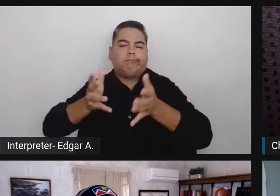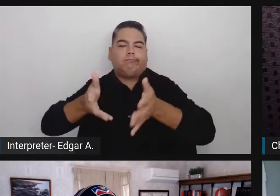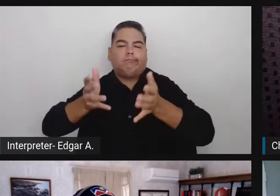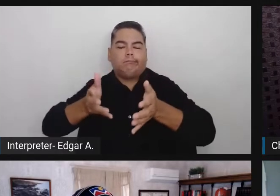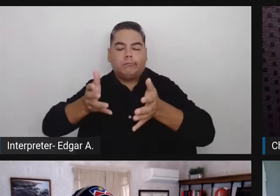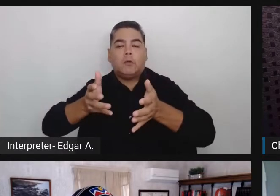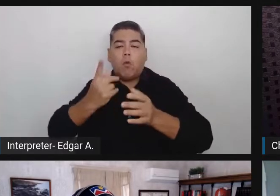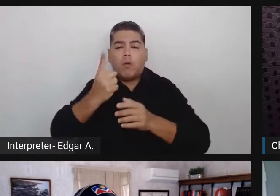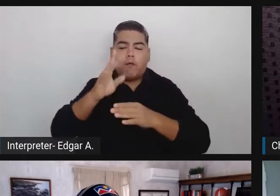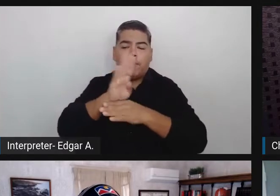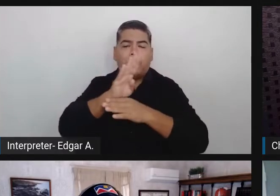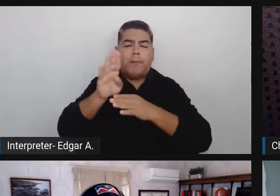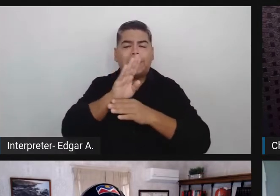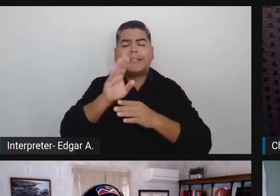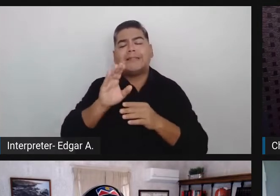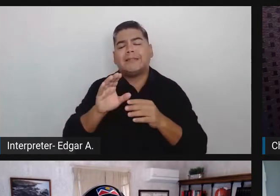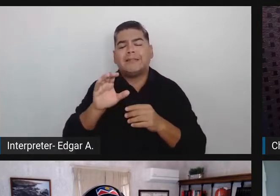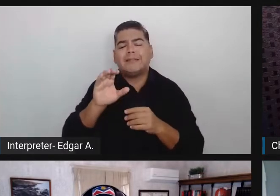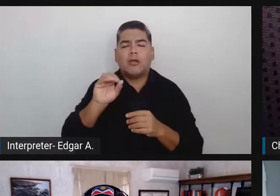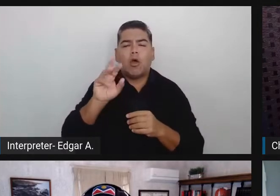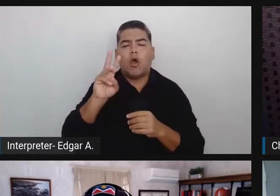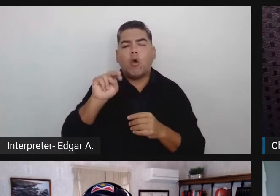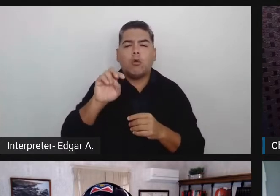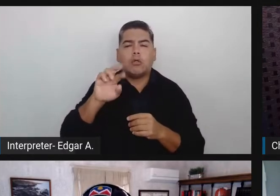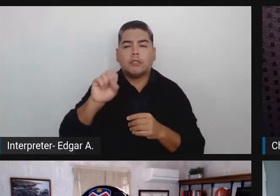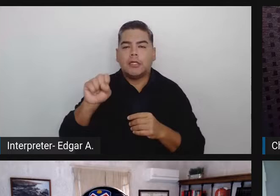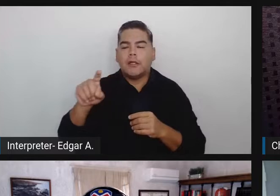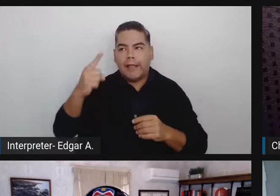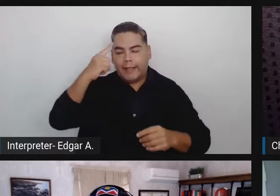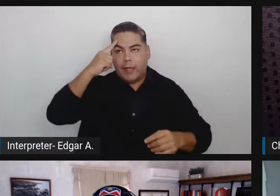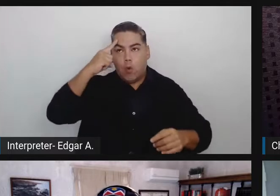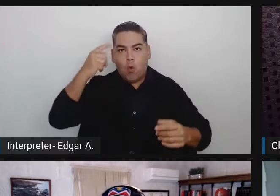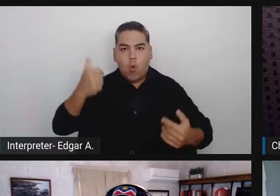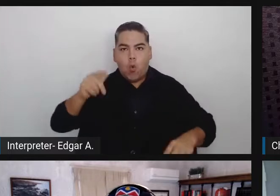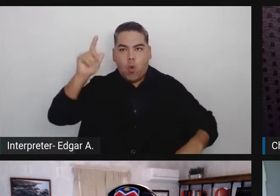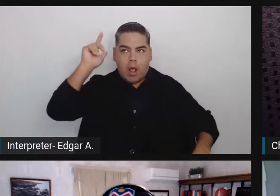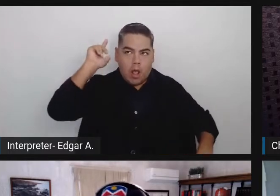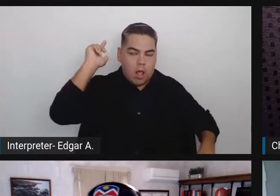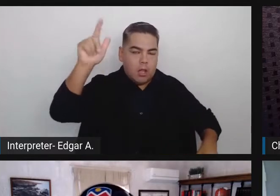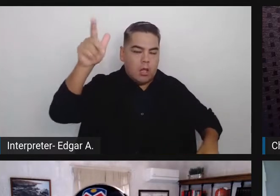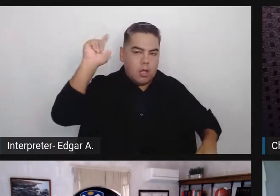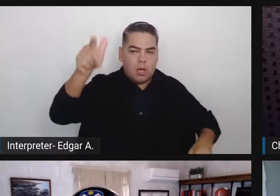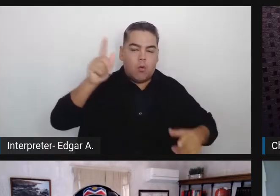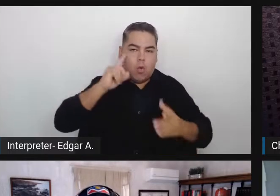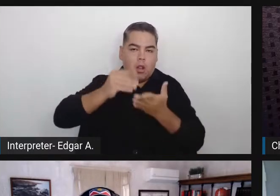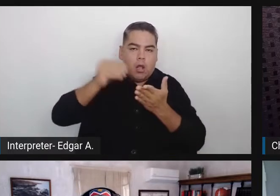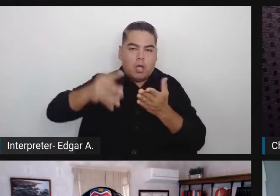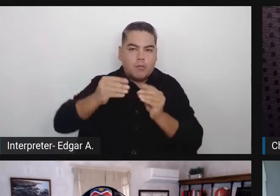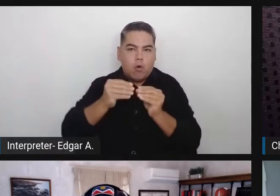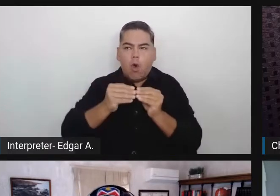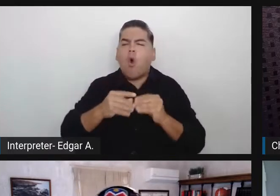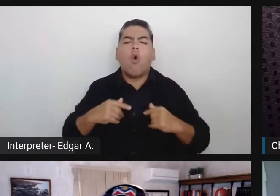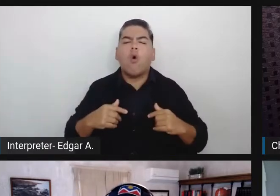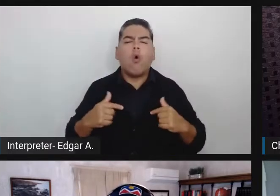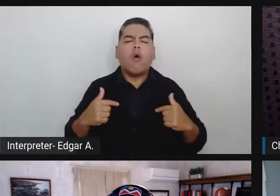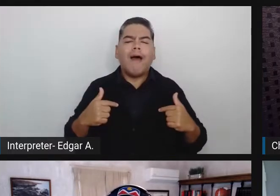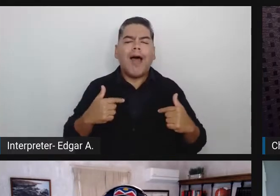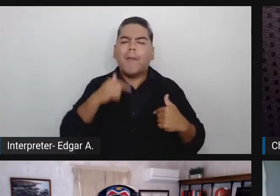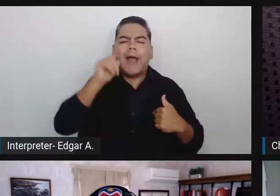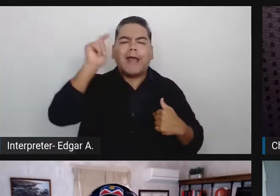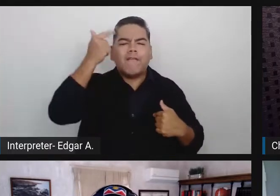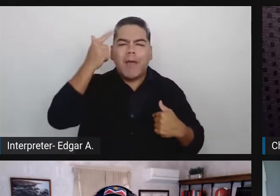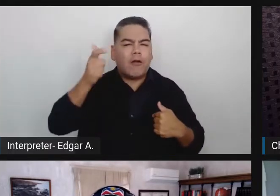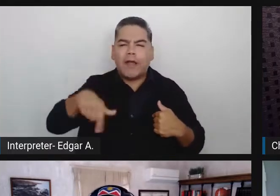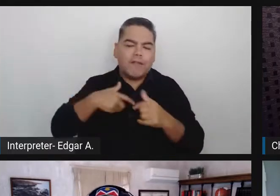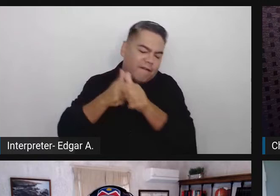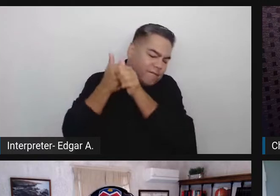is, there's this idea of, well, it's going to cost more later. There's this idea of, well, I'm not in government, right? And I think what those both